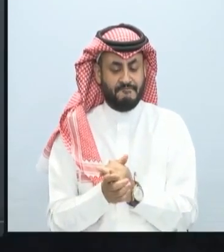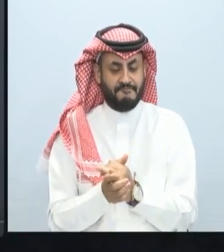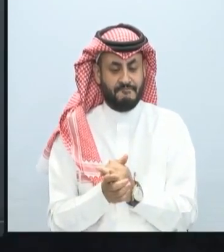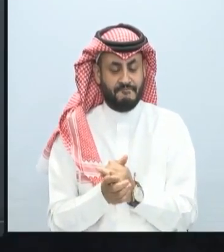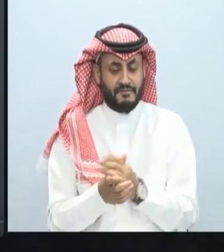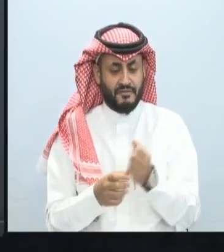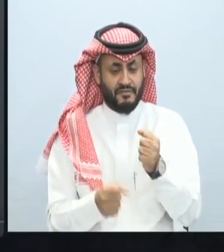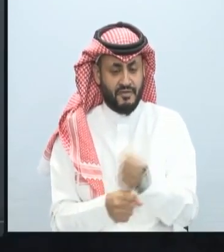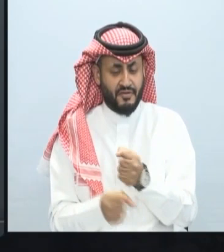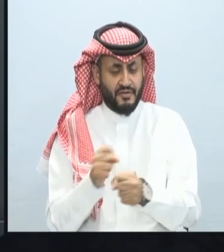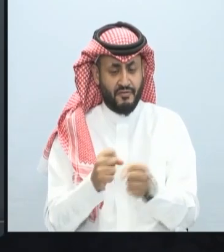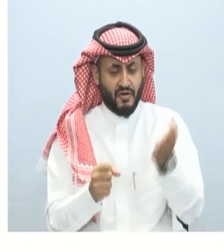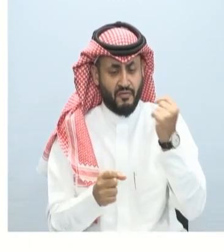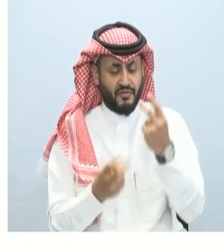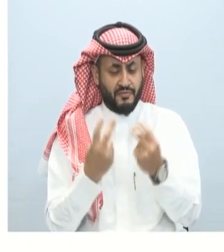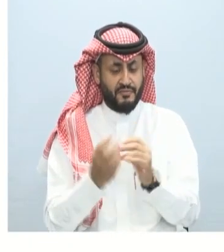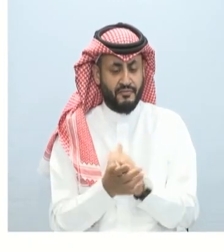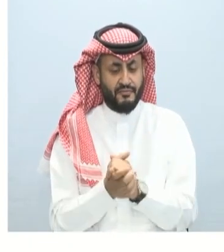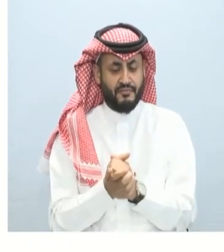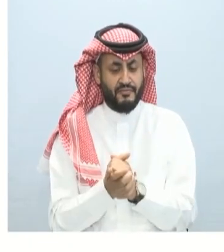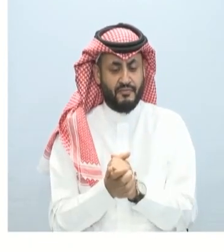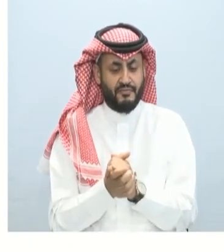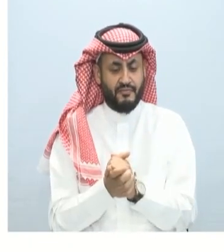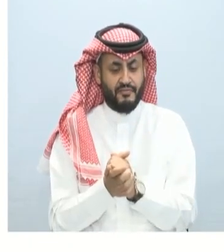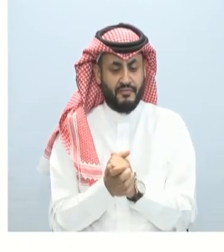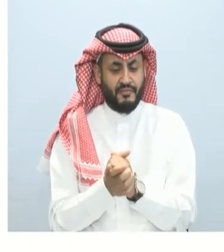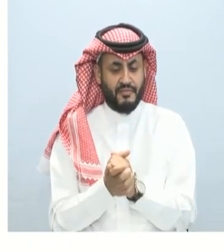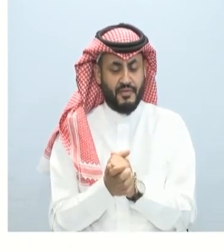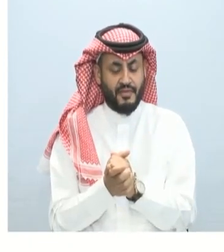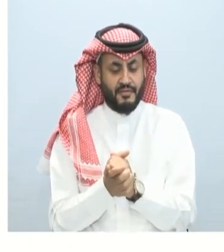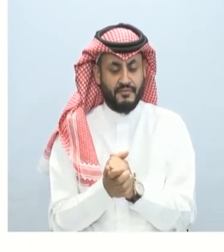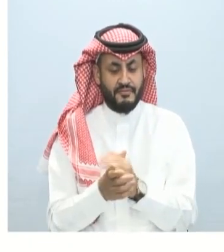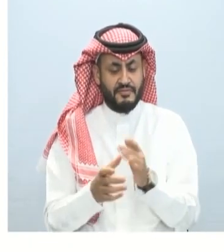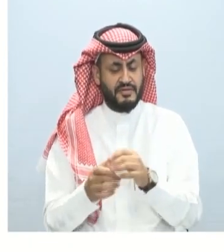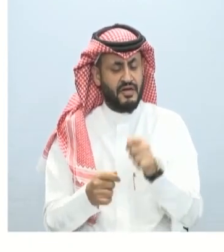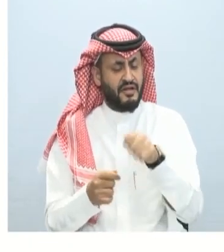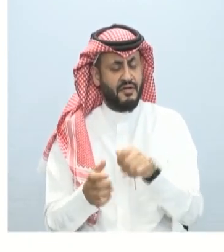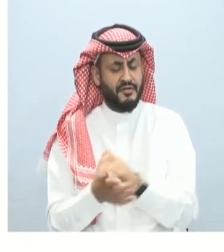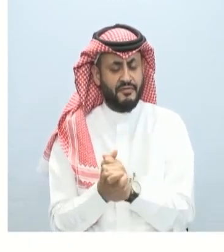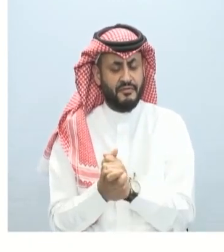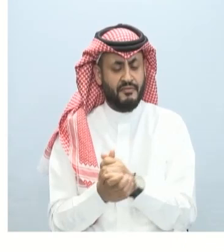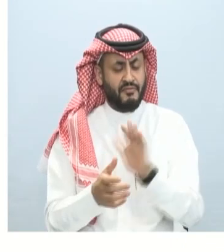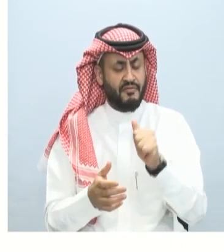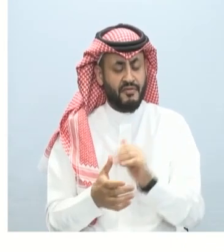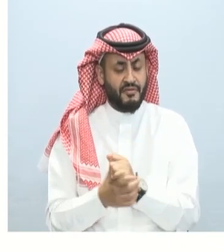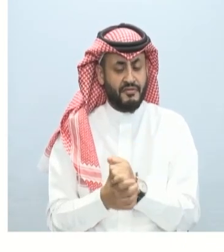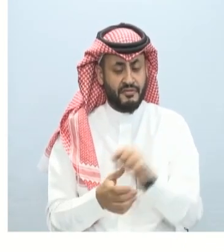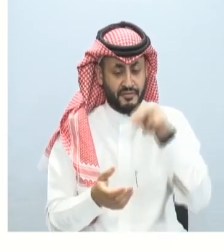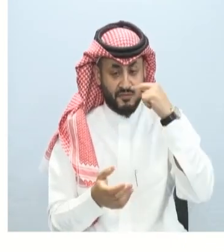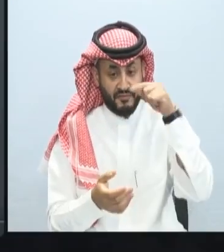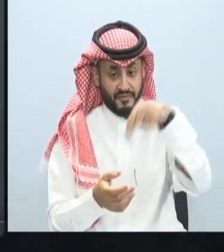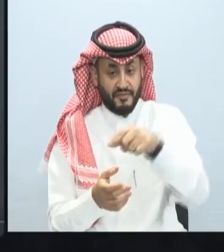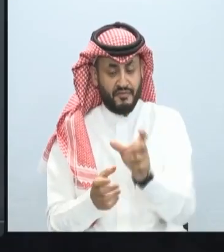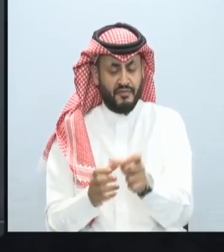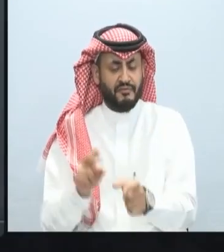2. He's not used to taking credit for anything. So you can see that we applied used to here